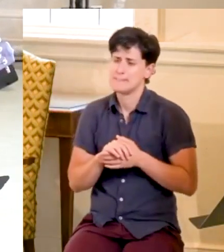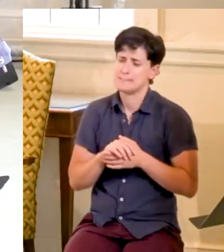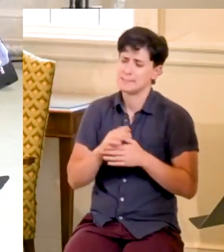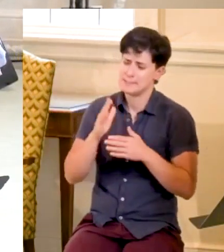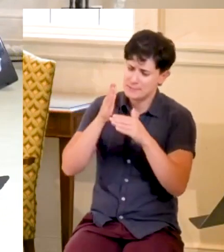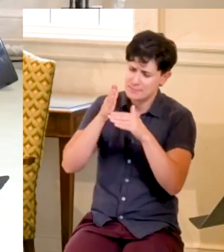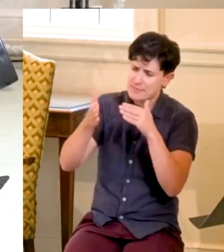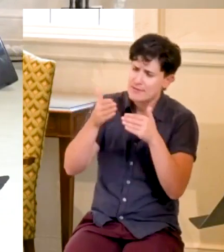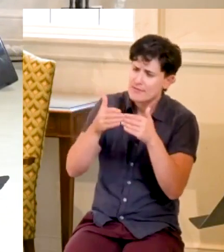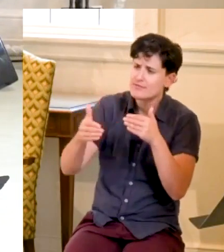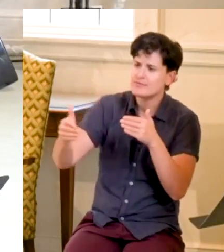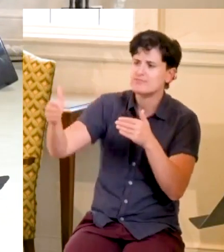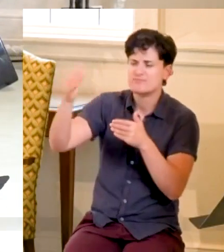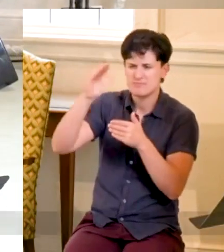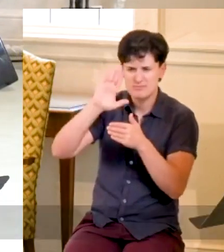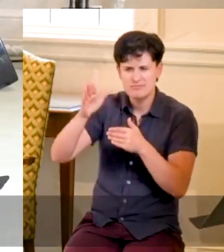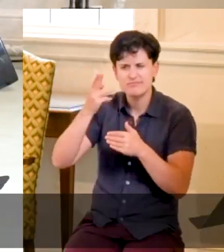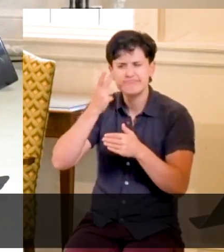let in.